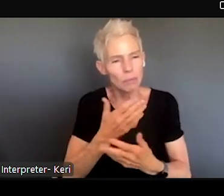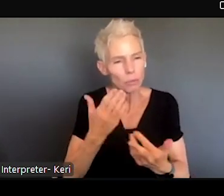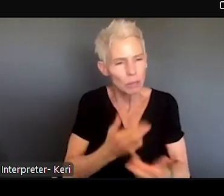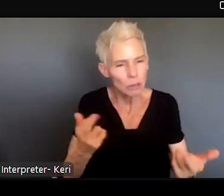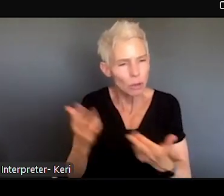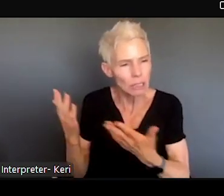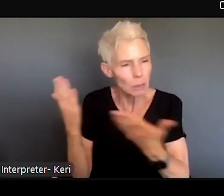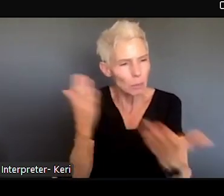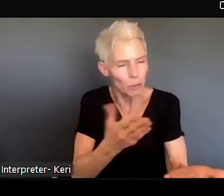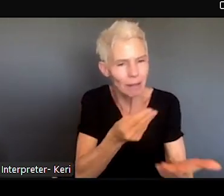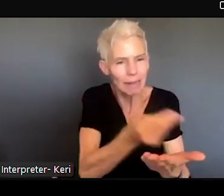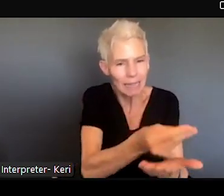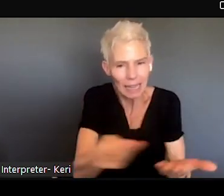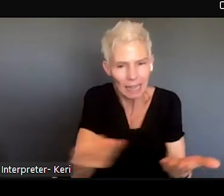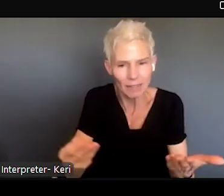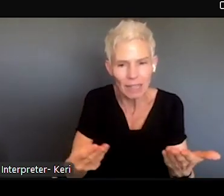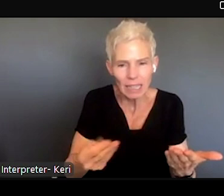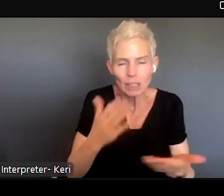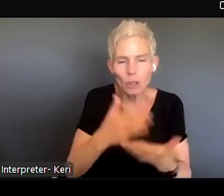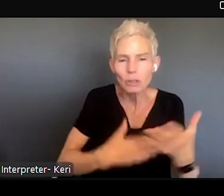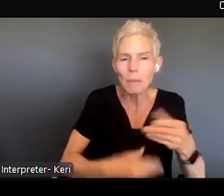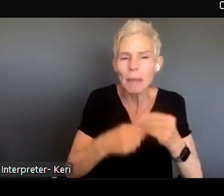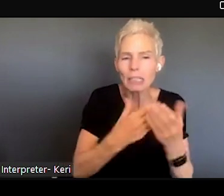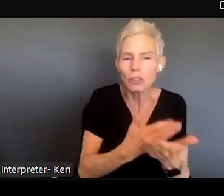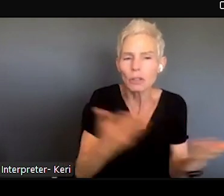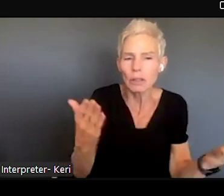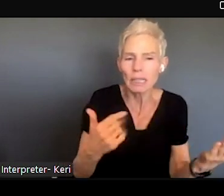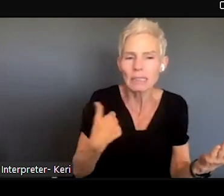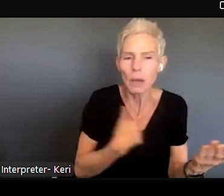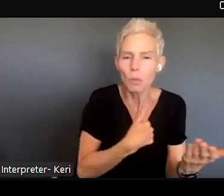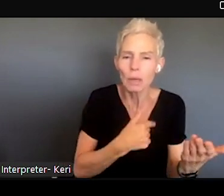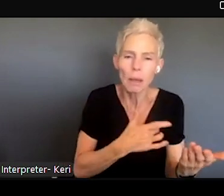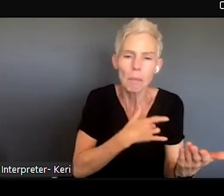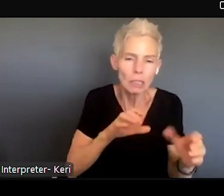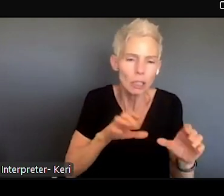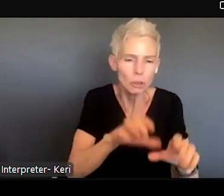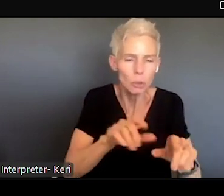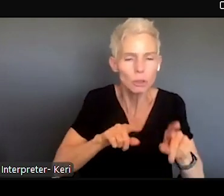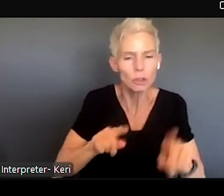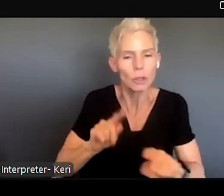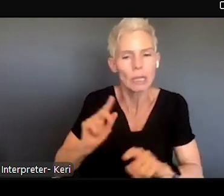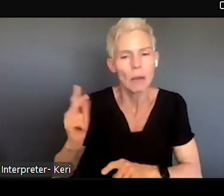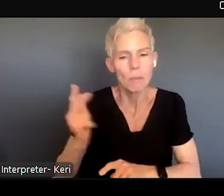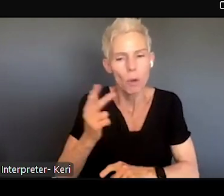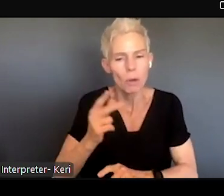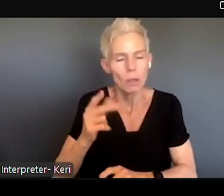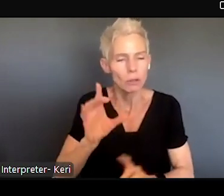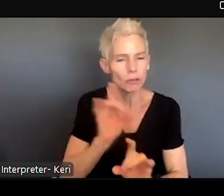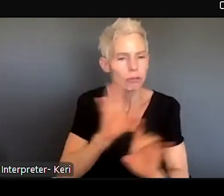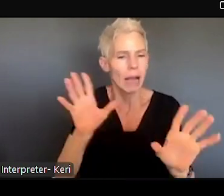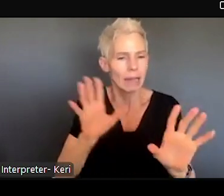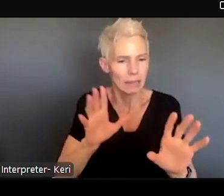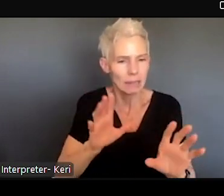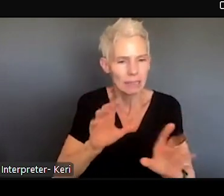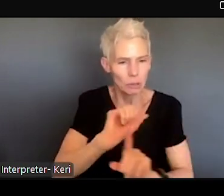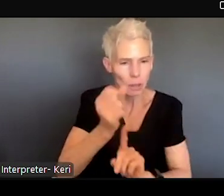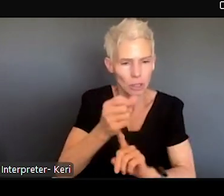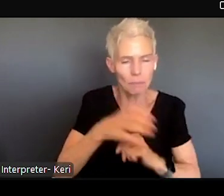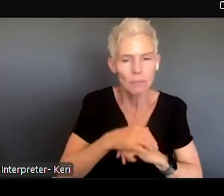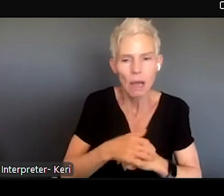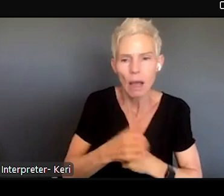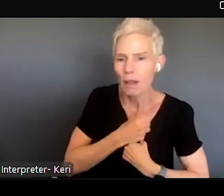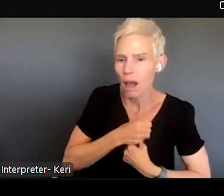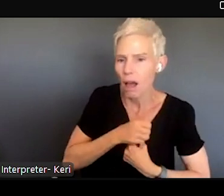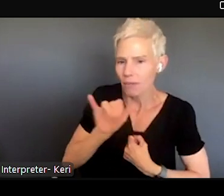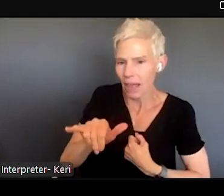things outside of the day-to-day activities that we do on a mobile crisis run. Love that, Lori. And you'll see in the chat just